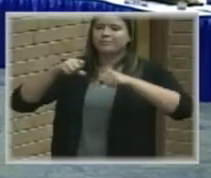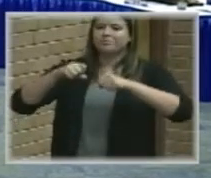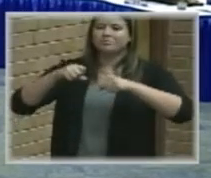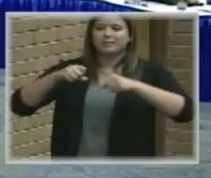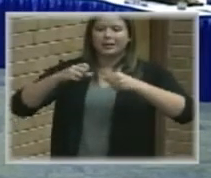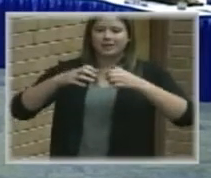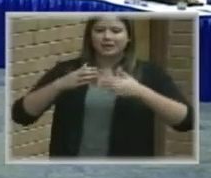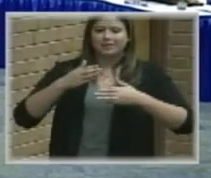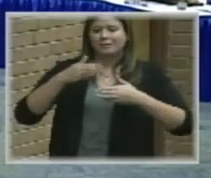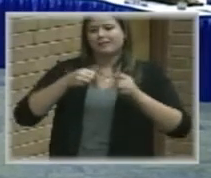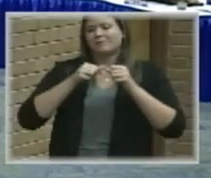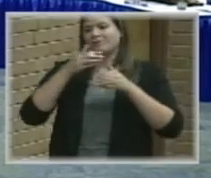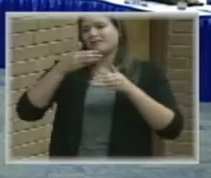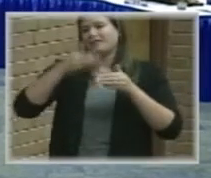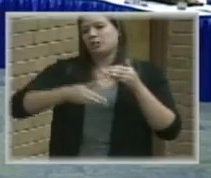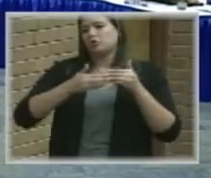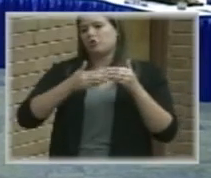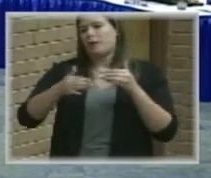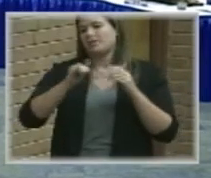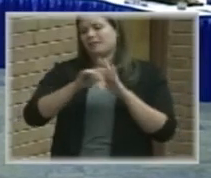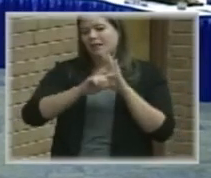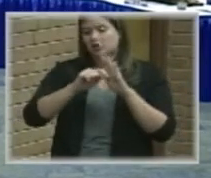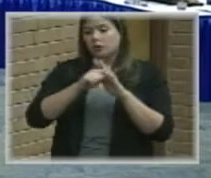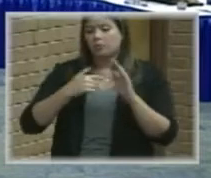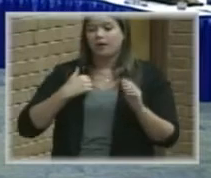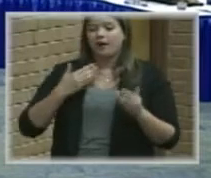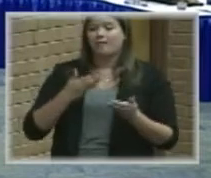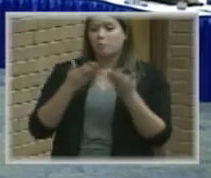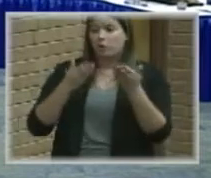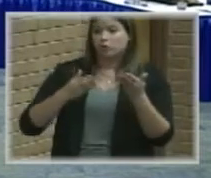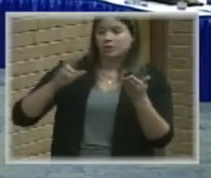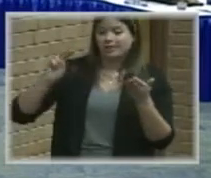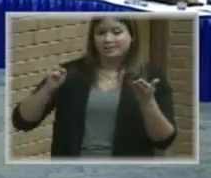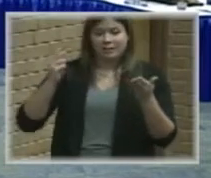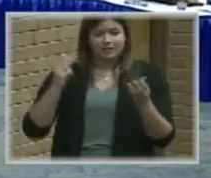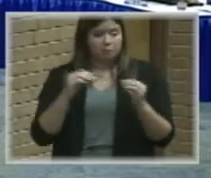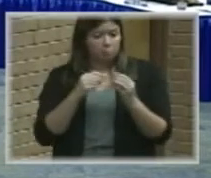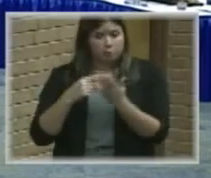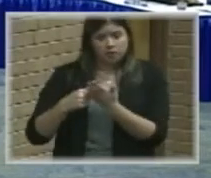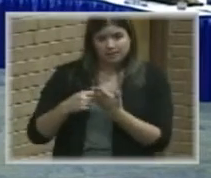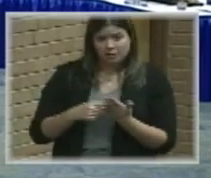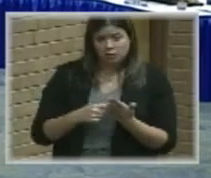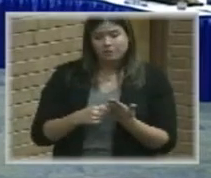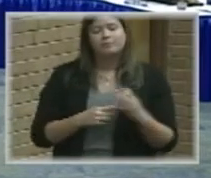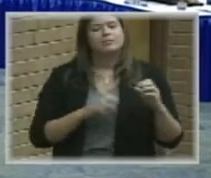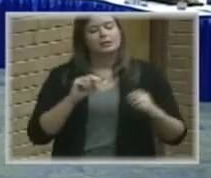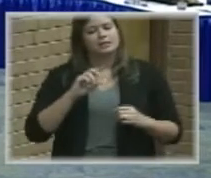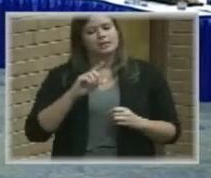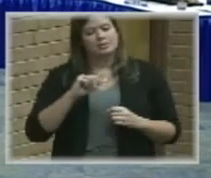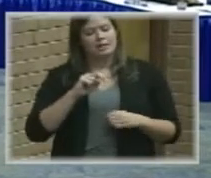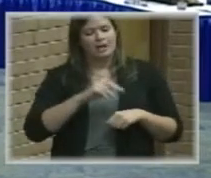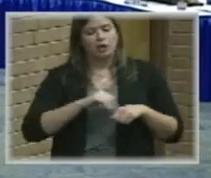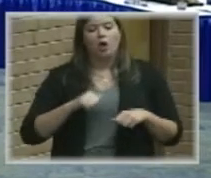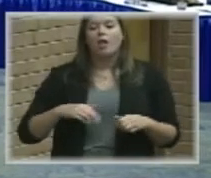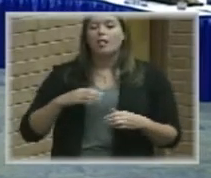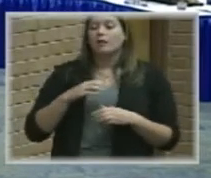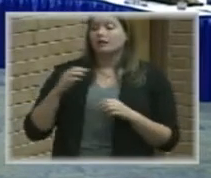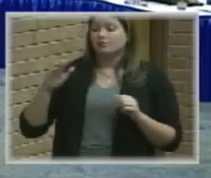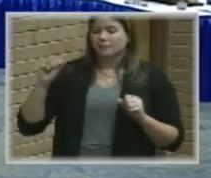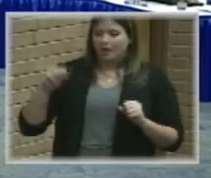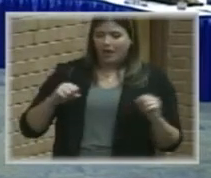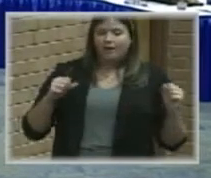term. We have a motion and a second. Further discussion? Dan, please call the roll. Councilmember DePonzio?